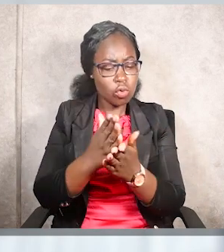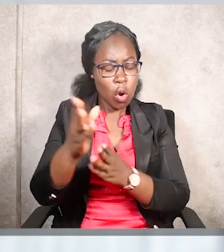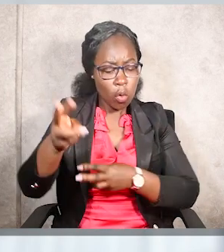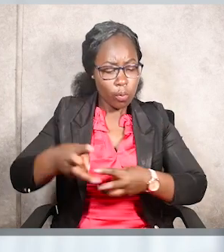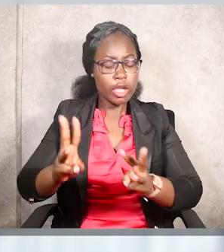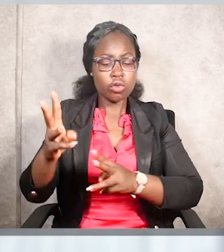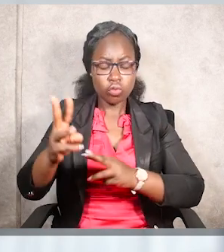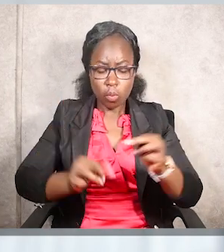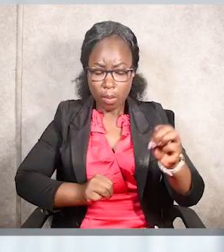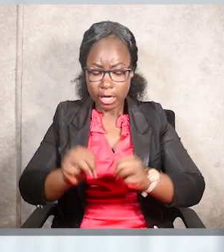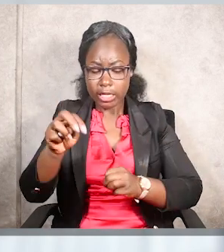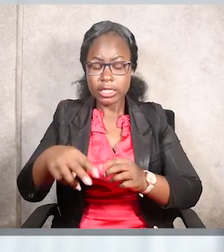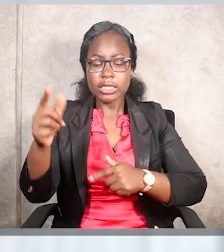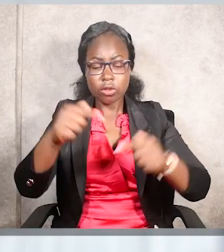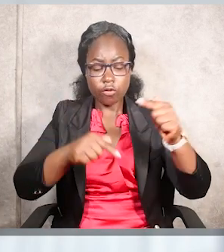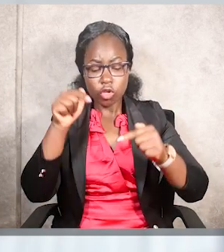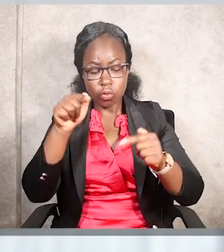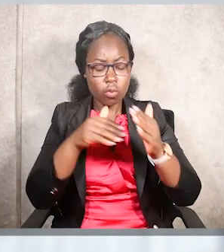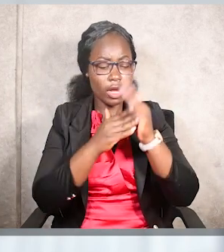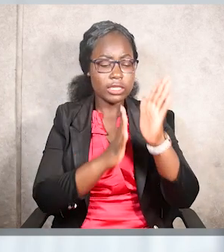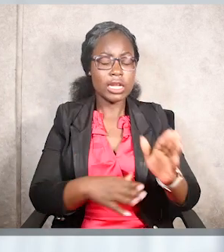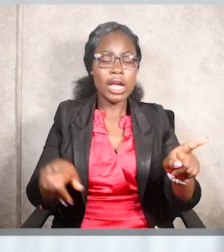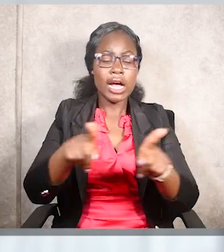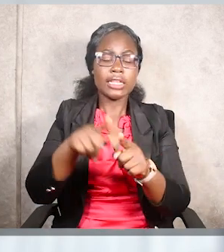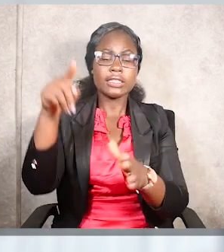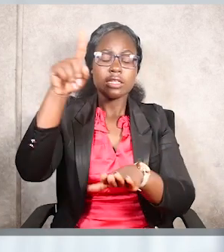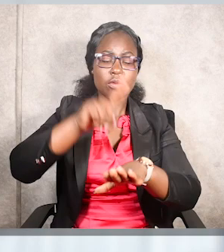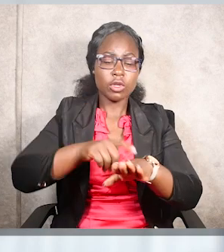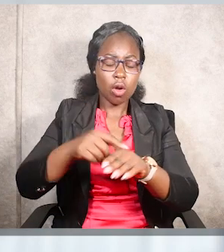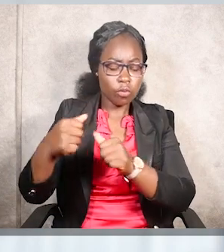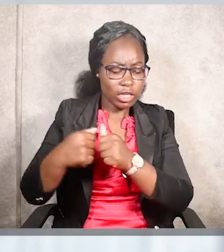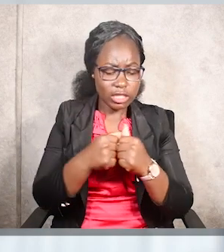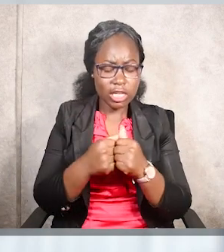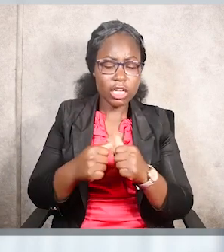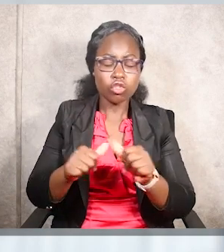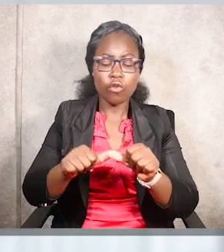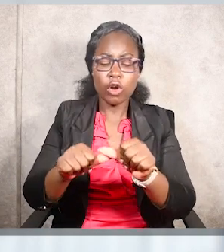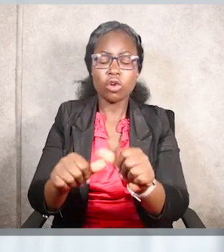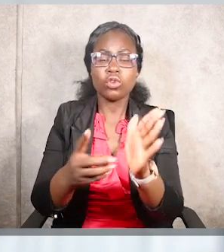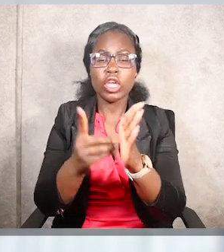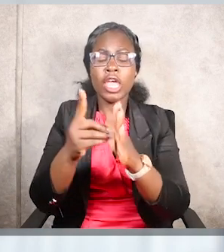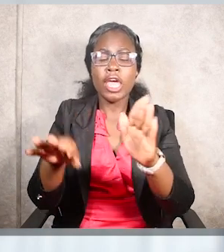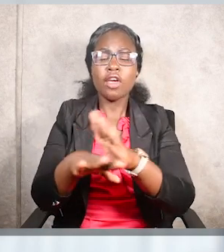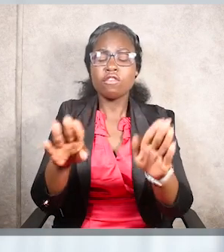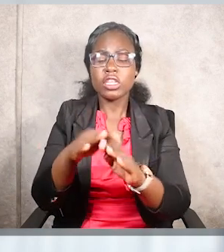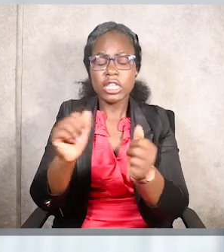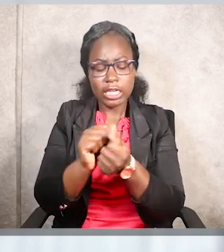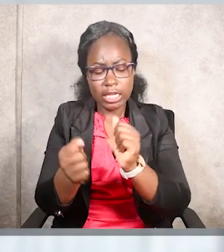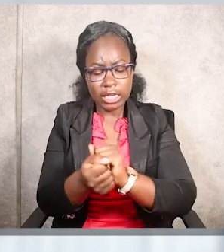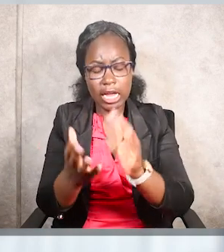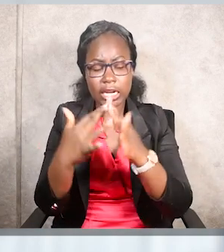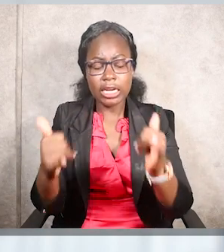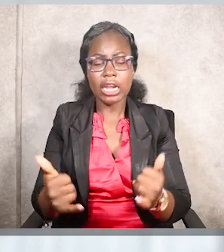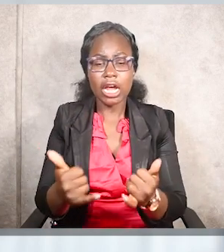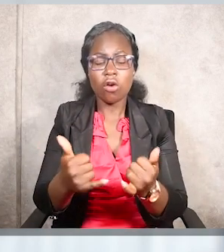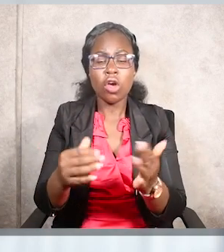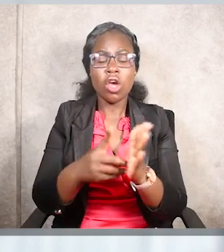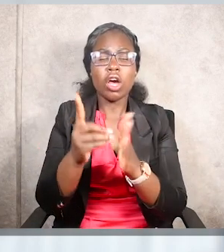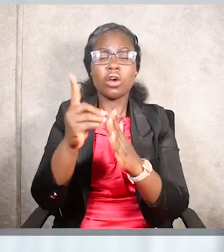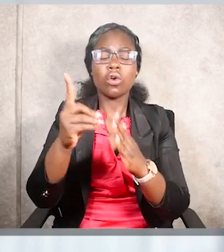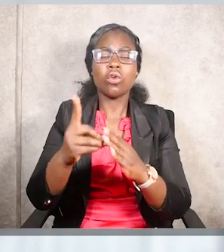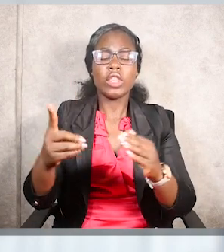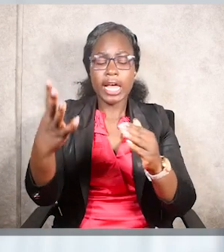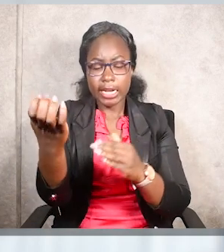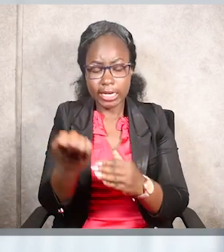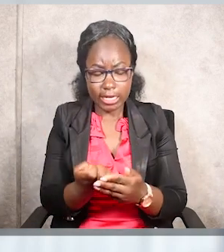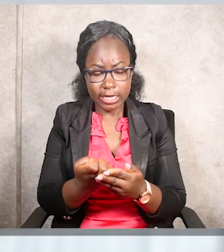leader. And at the same time, the challenge of continuous growth. Everything is changing, and therefore a growth mindset and a need for